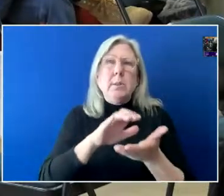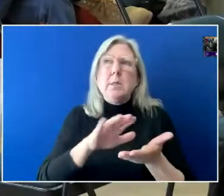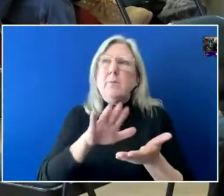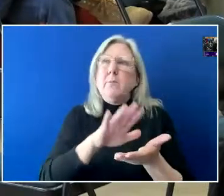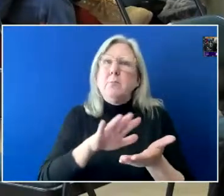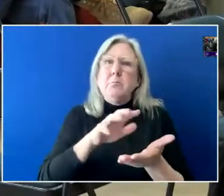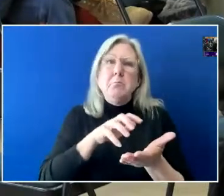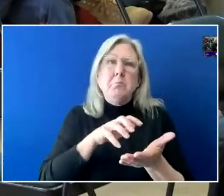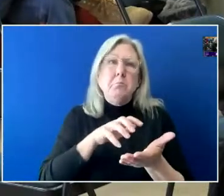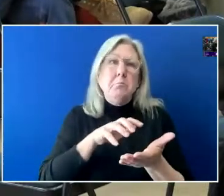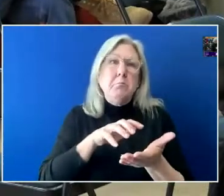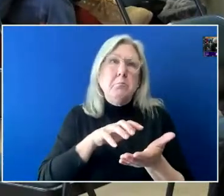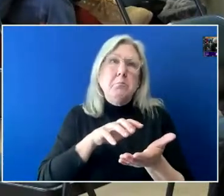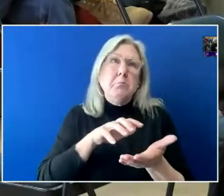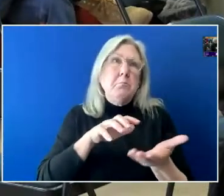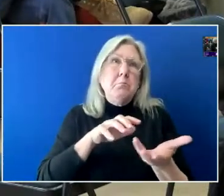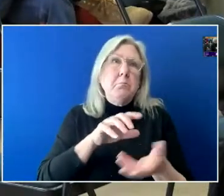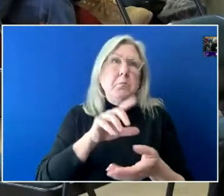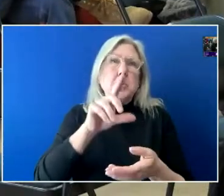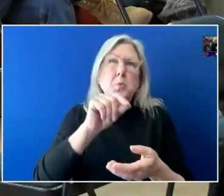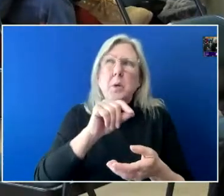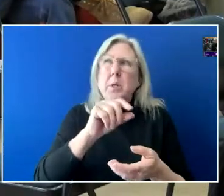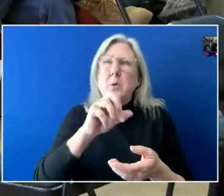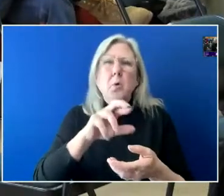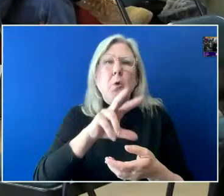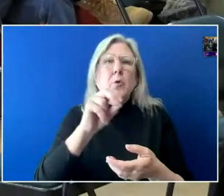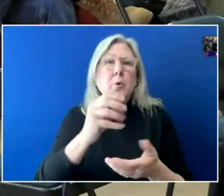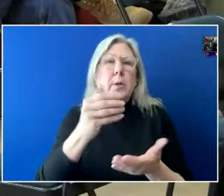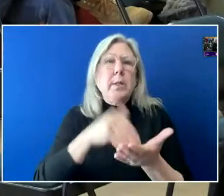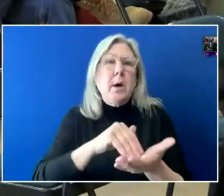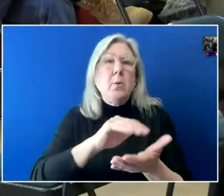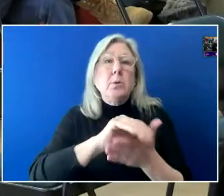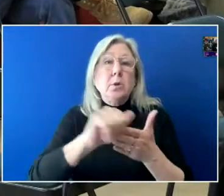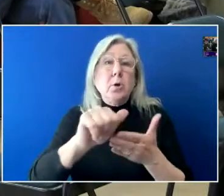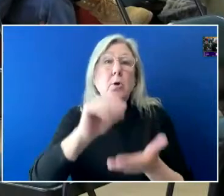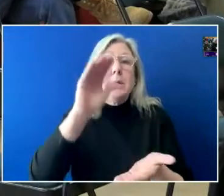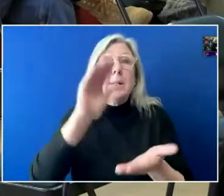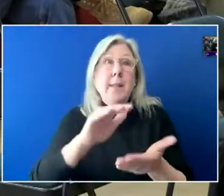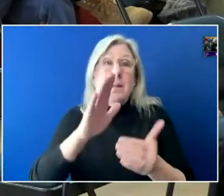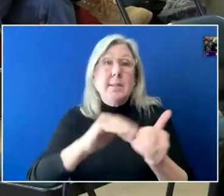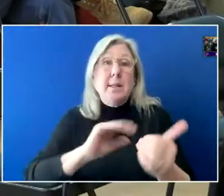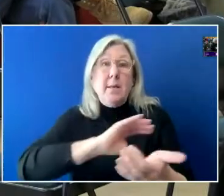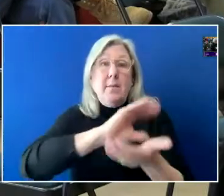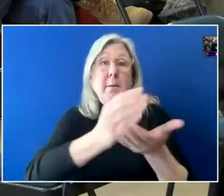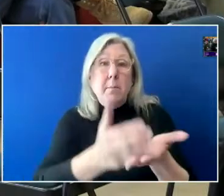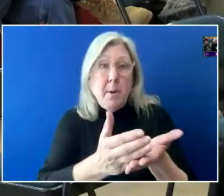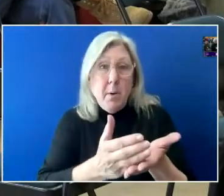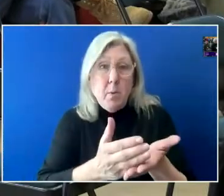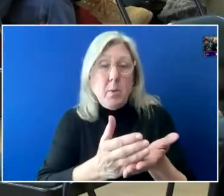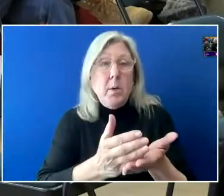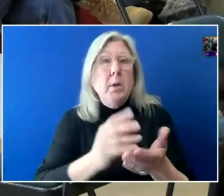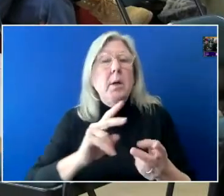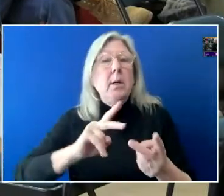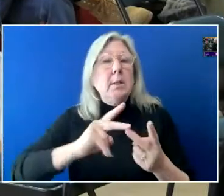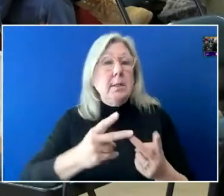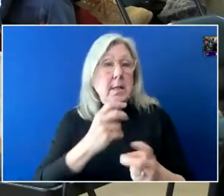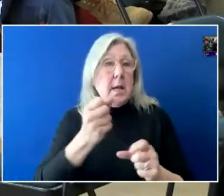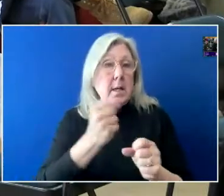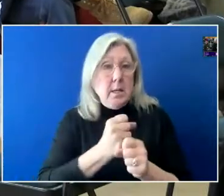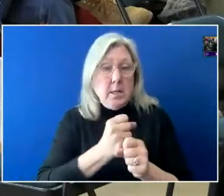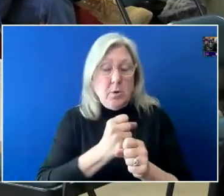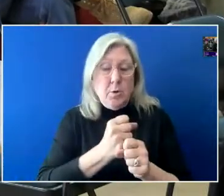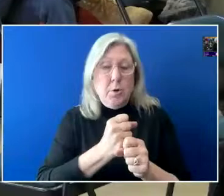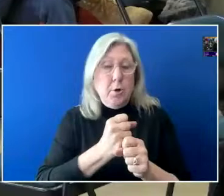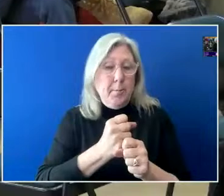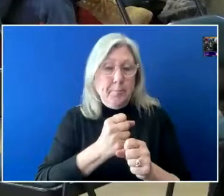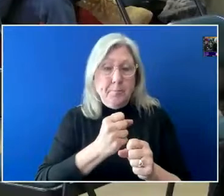20 $330,000 less than than what the amount was the second year they we went through there the a number of uh